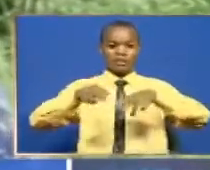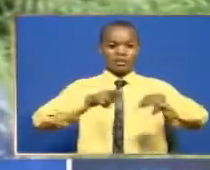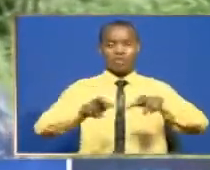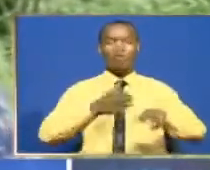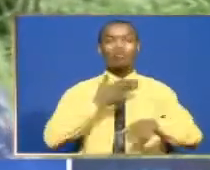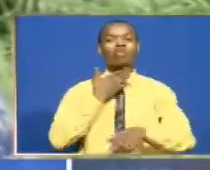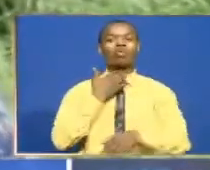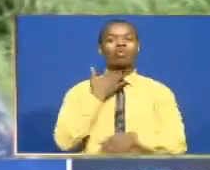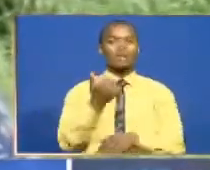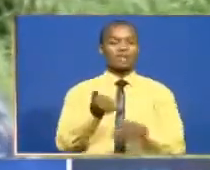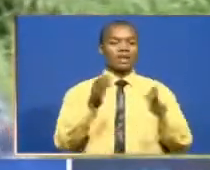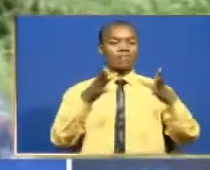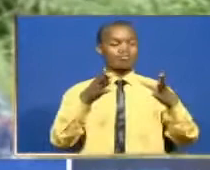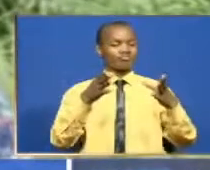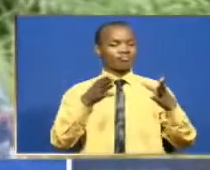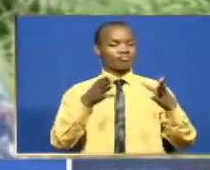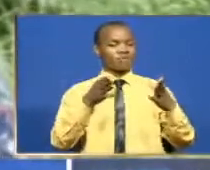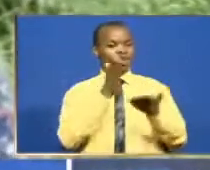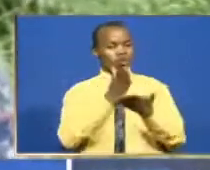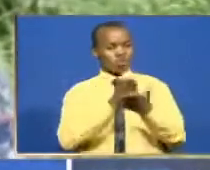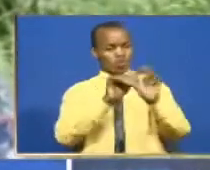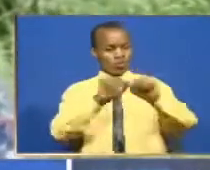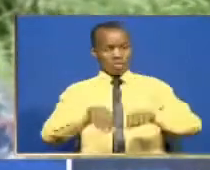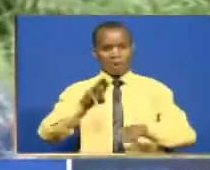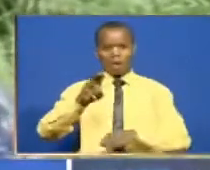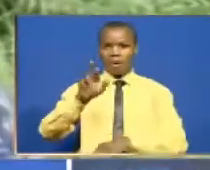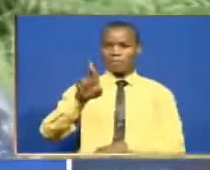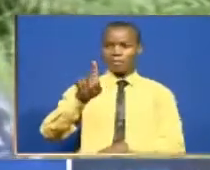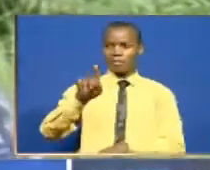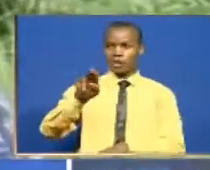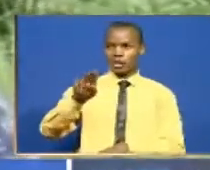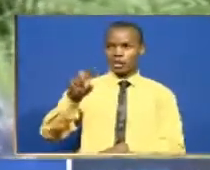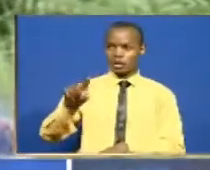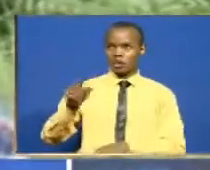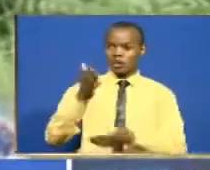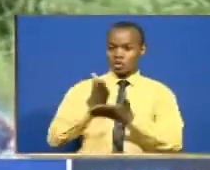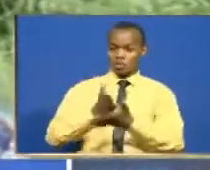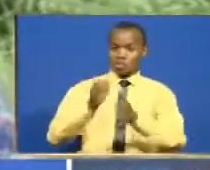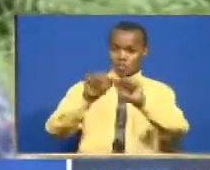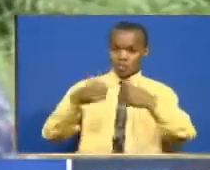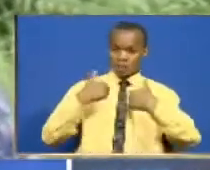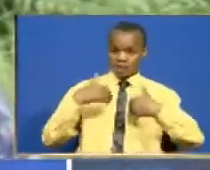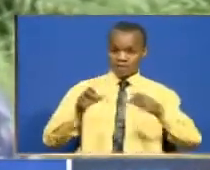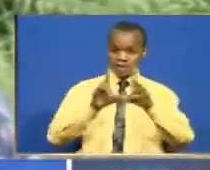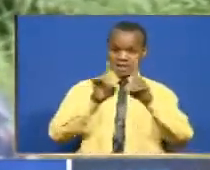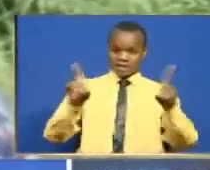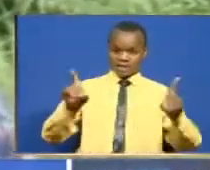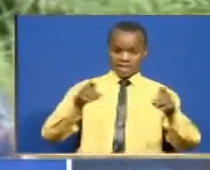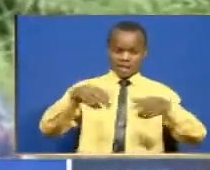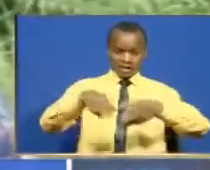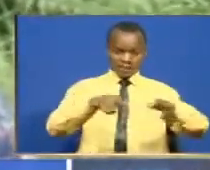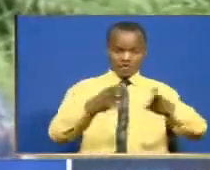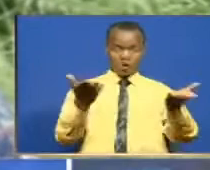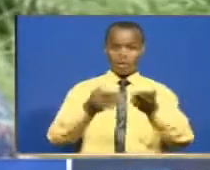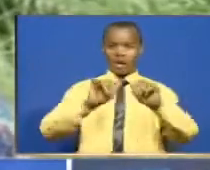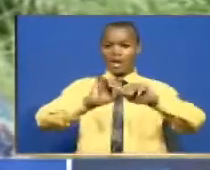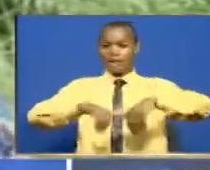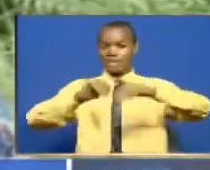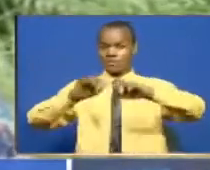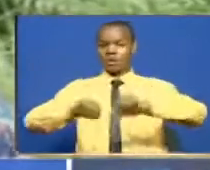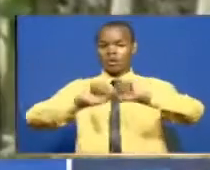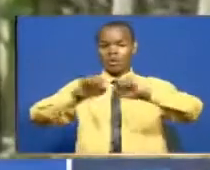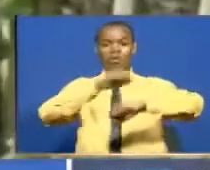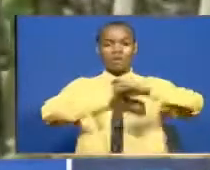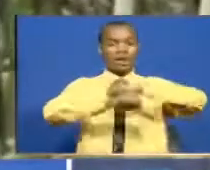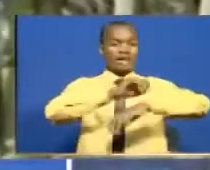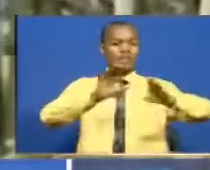discourage by riparian marking, so that we give a certain distance from the river where no agricultural activities are